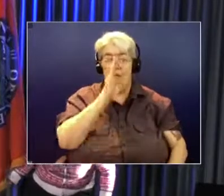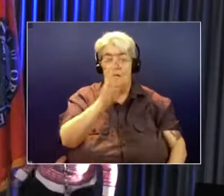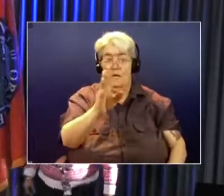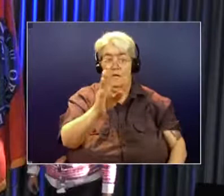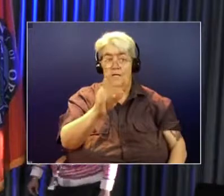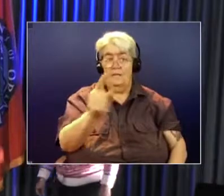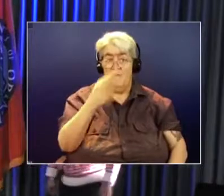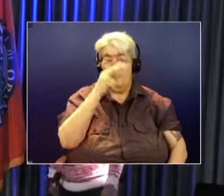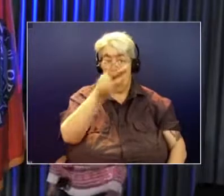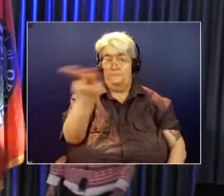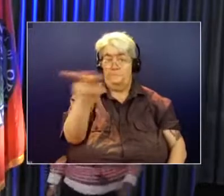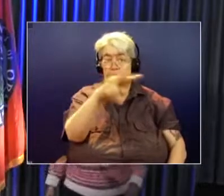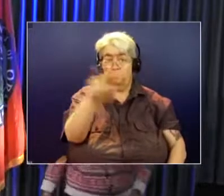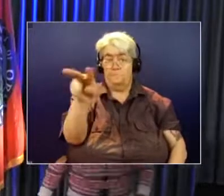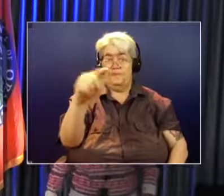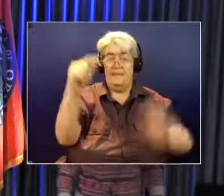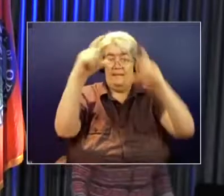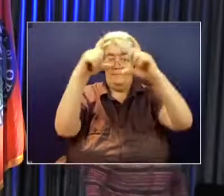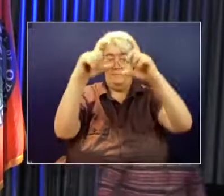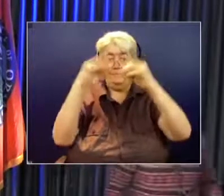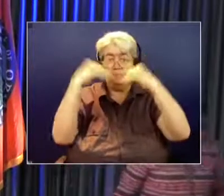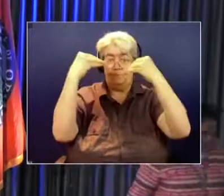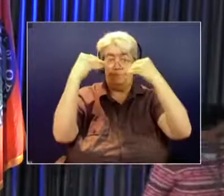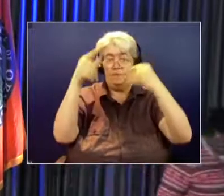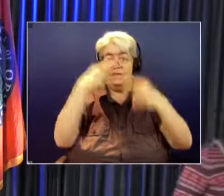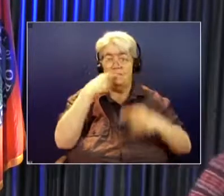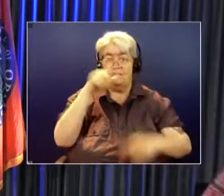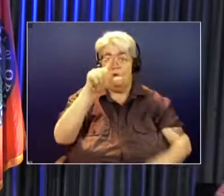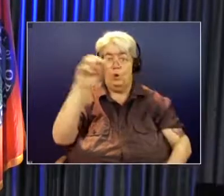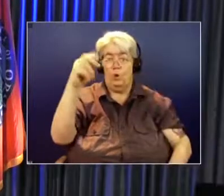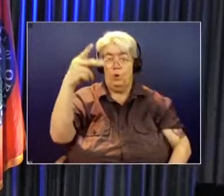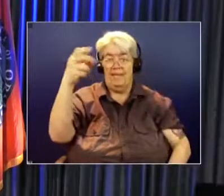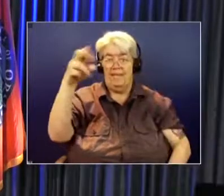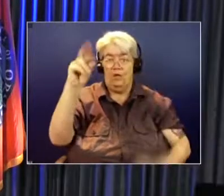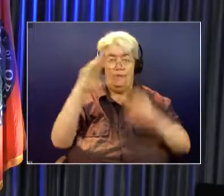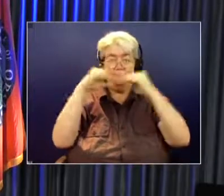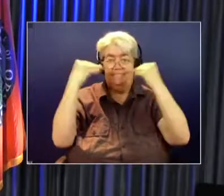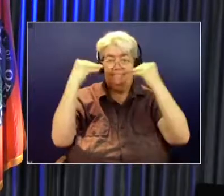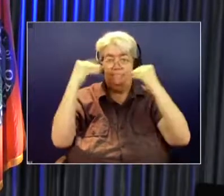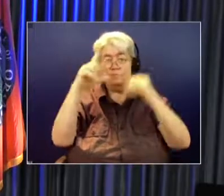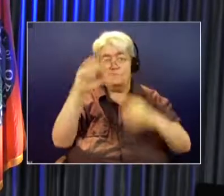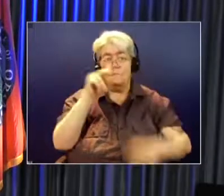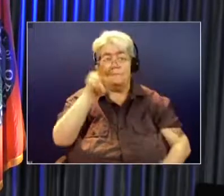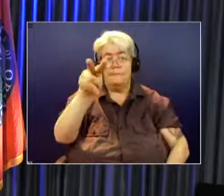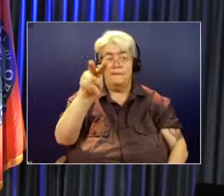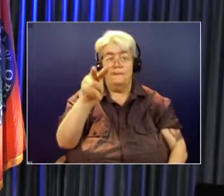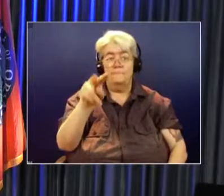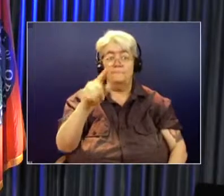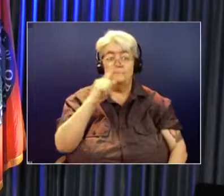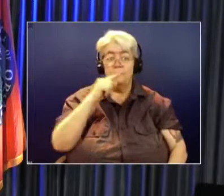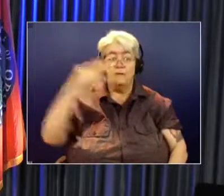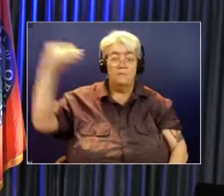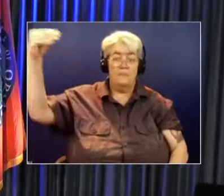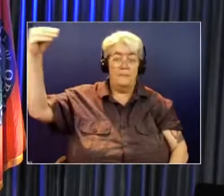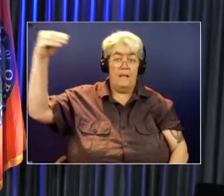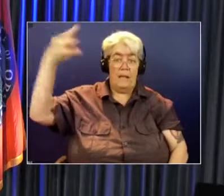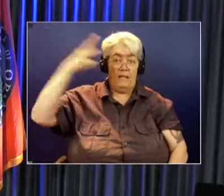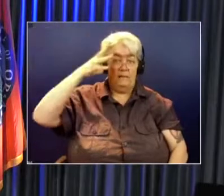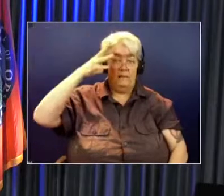look. I'm looking at where it says look here in the happy face. You'll notice there's some light, kind